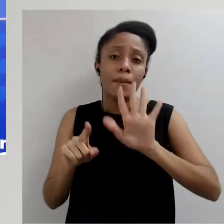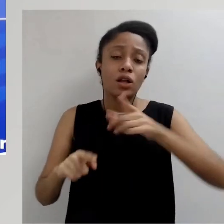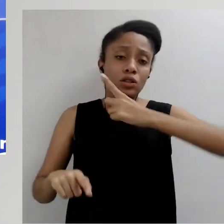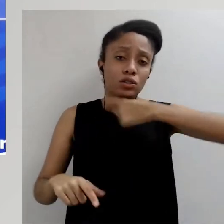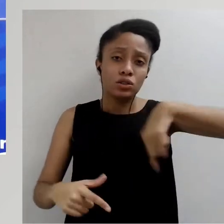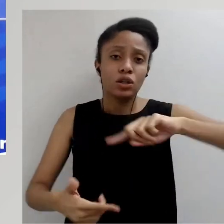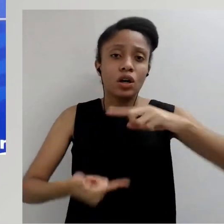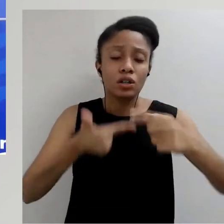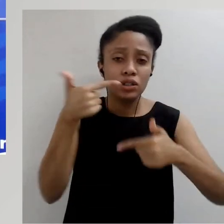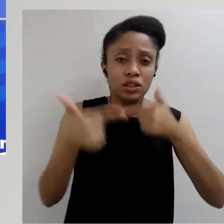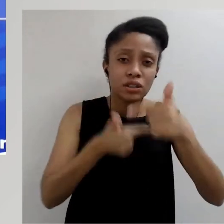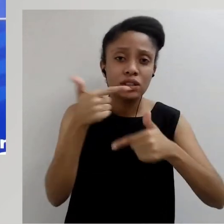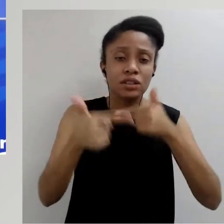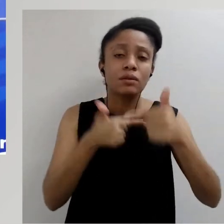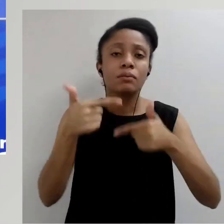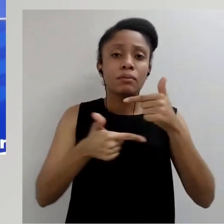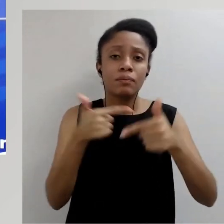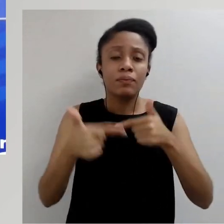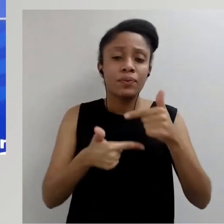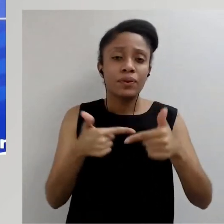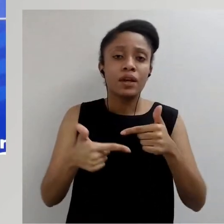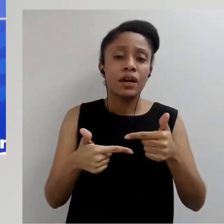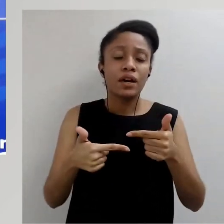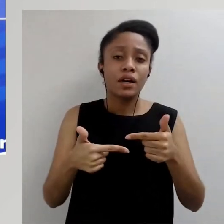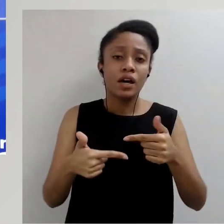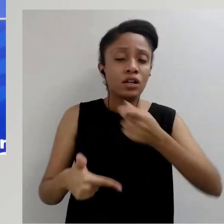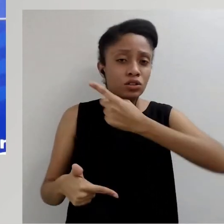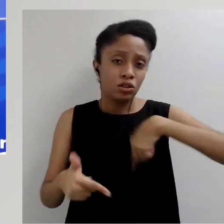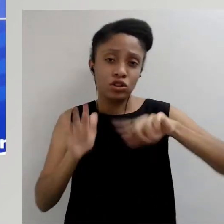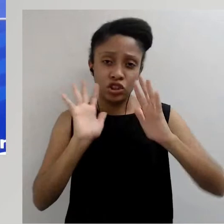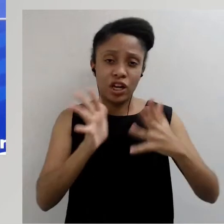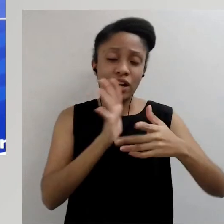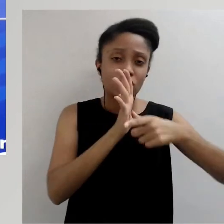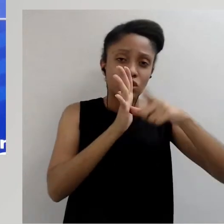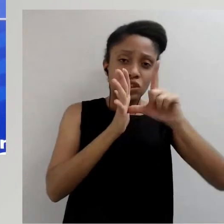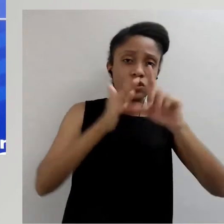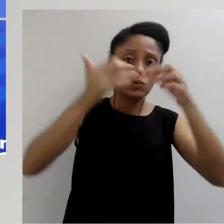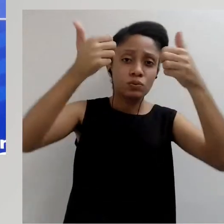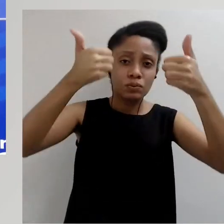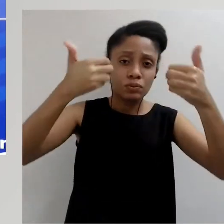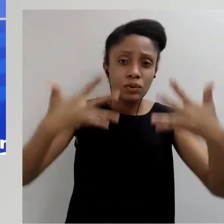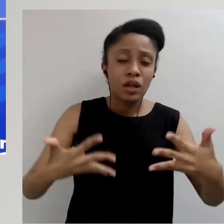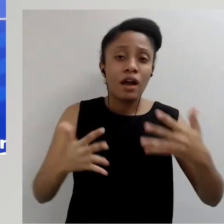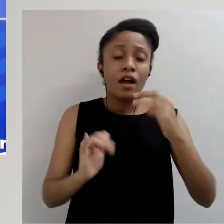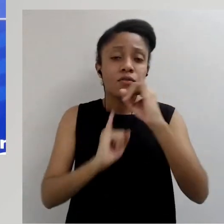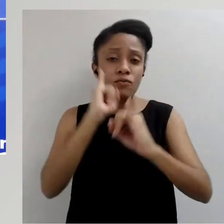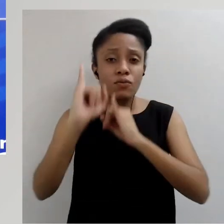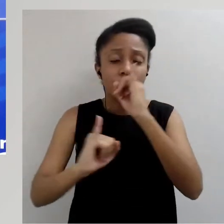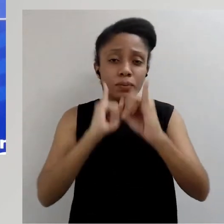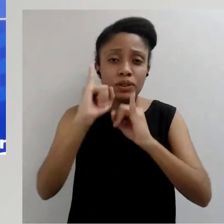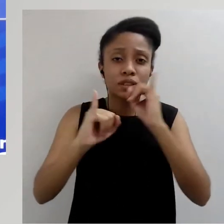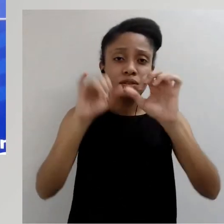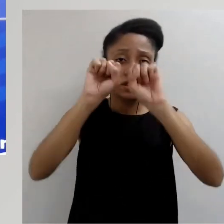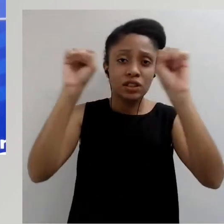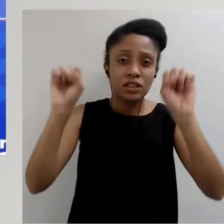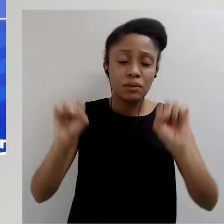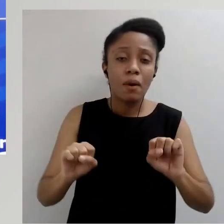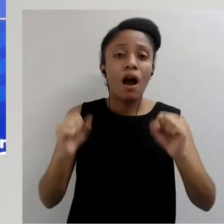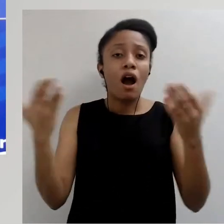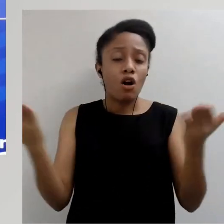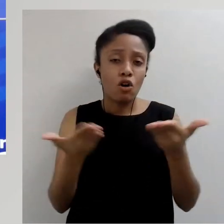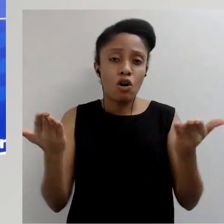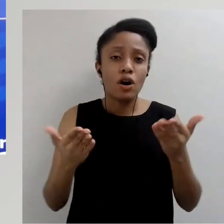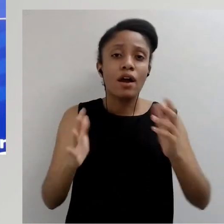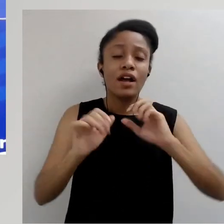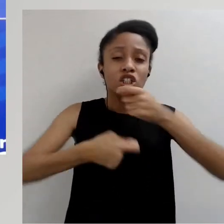our job now is what I mentioned before. It is to create